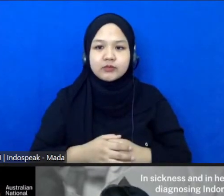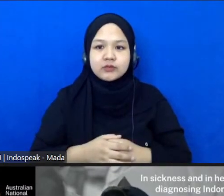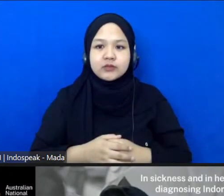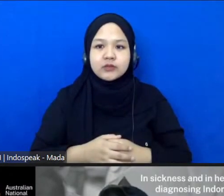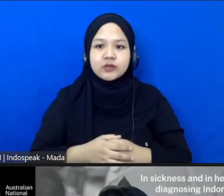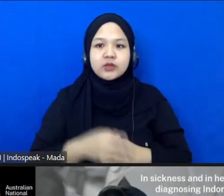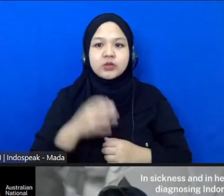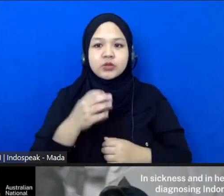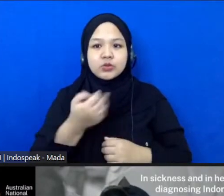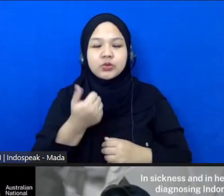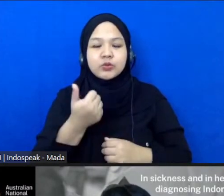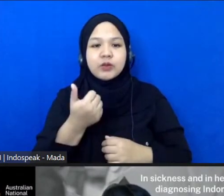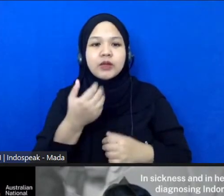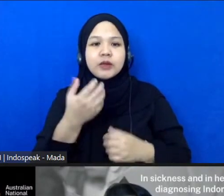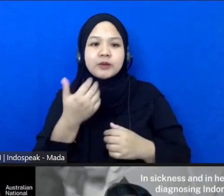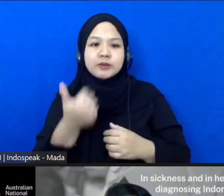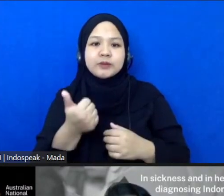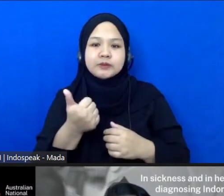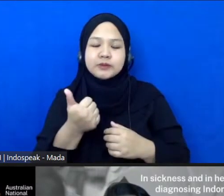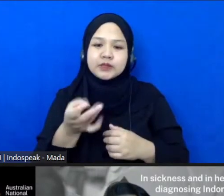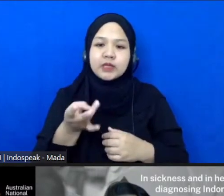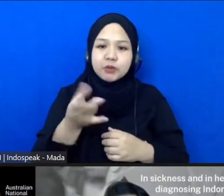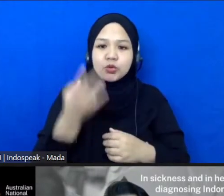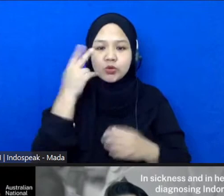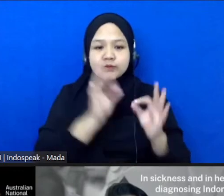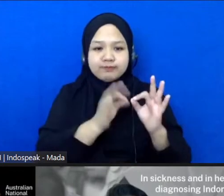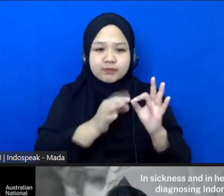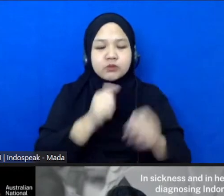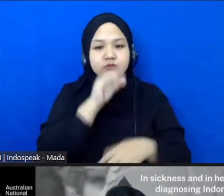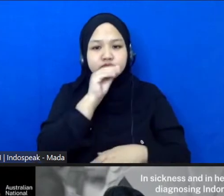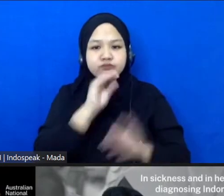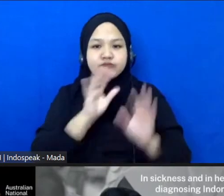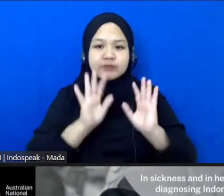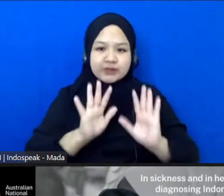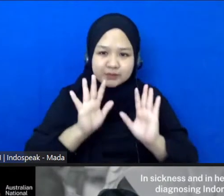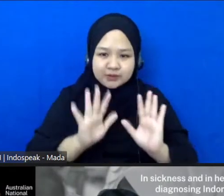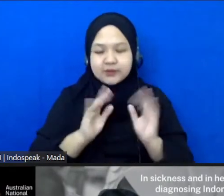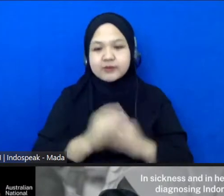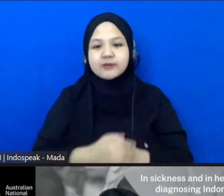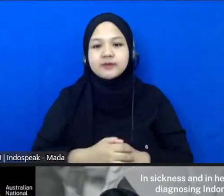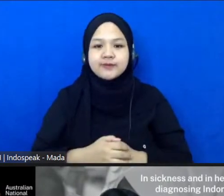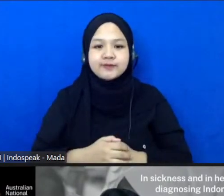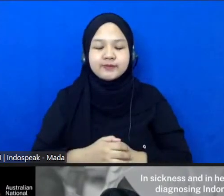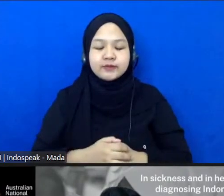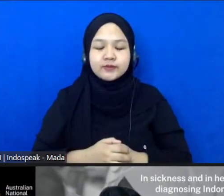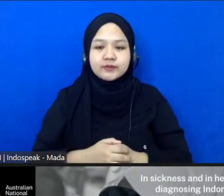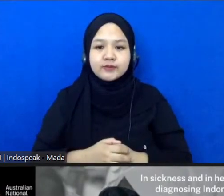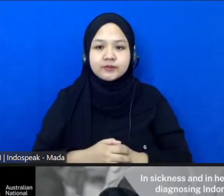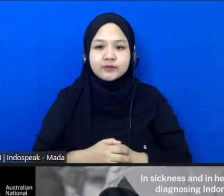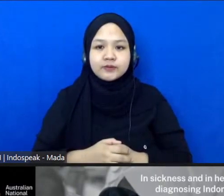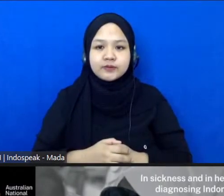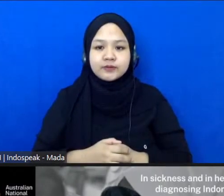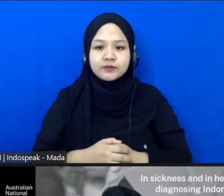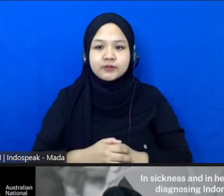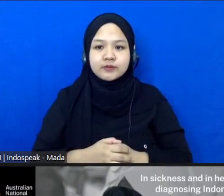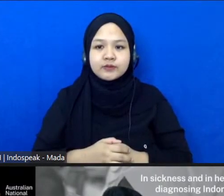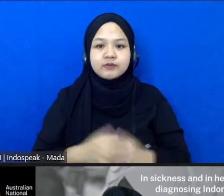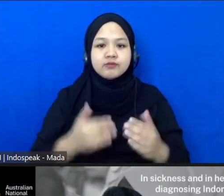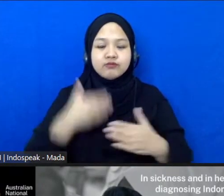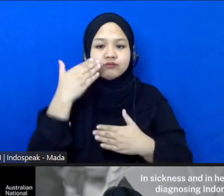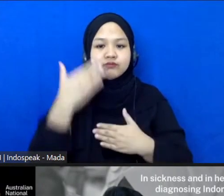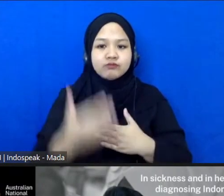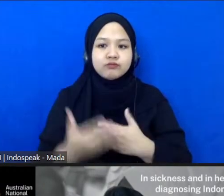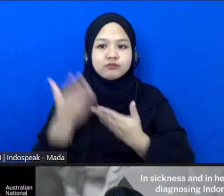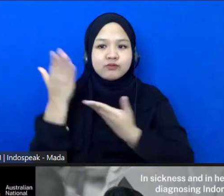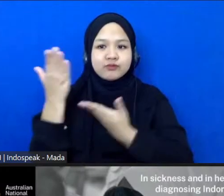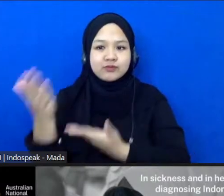much easier if we all slow down in our presentation. So without further ado, I will turn over to